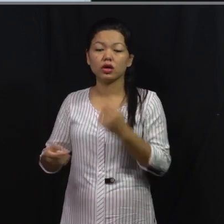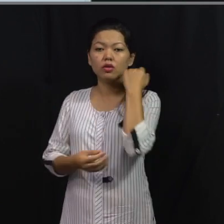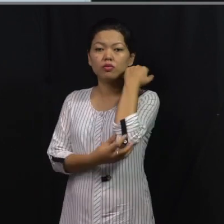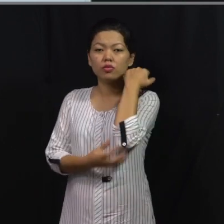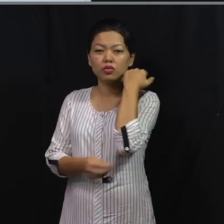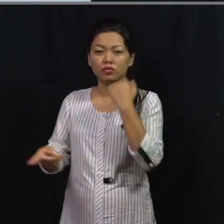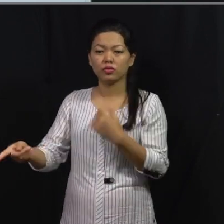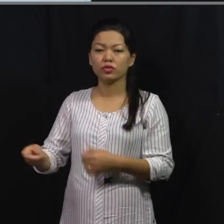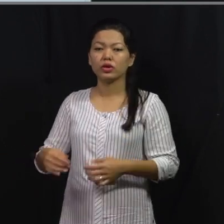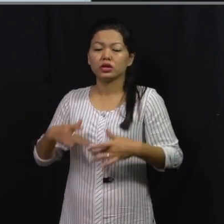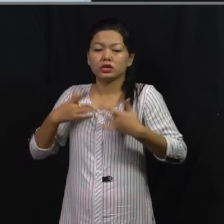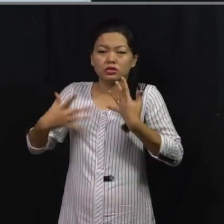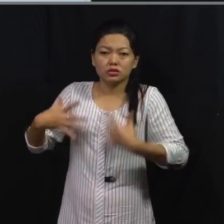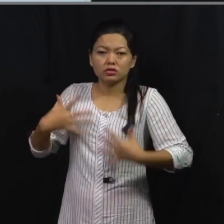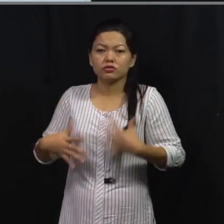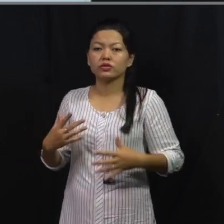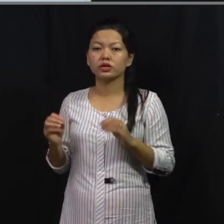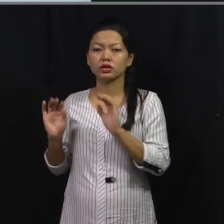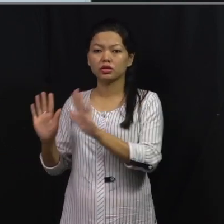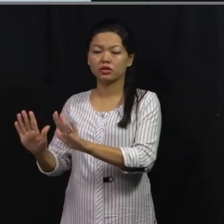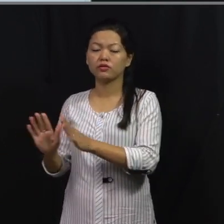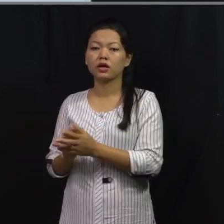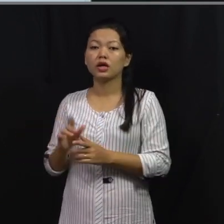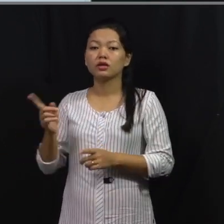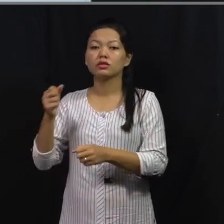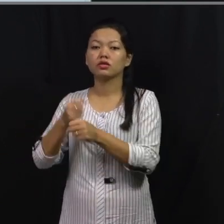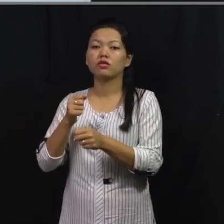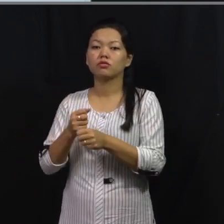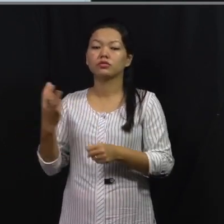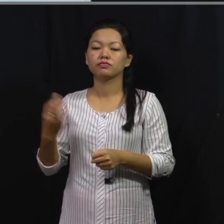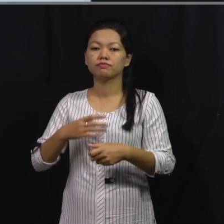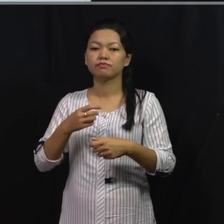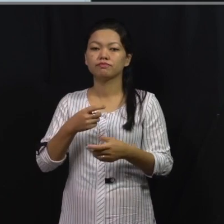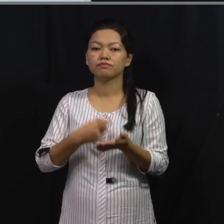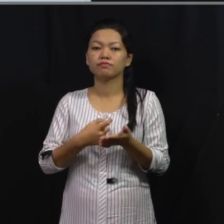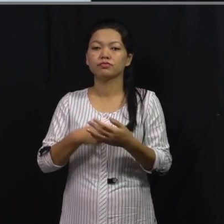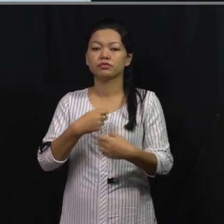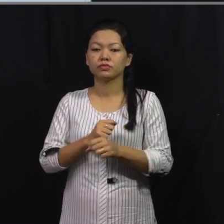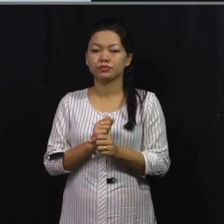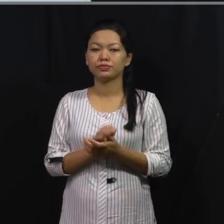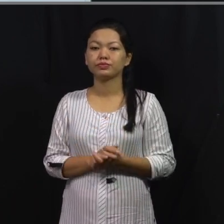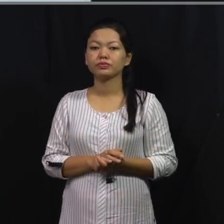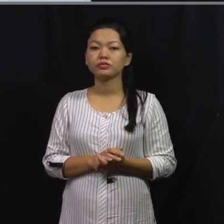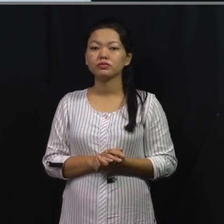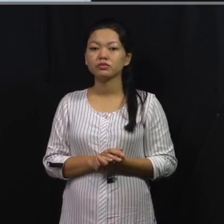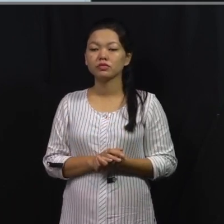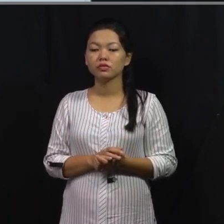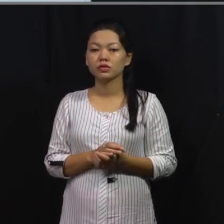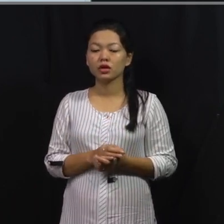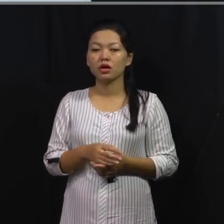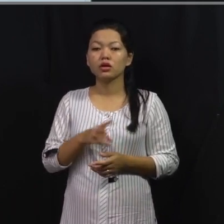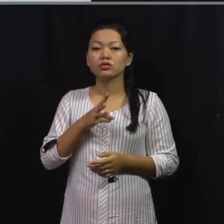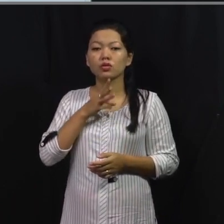public wells, okay, and also exempted from the entry of temples, okay. So in order to protect